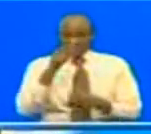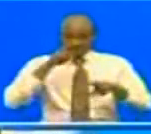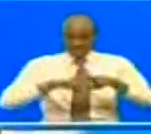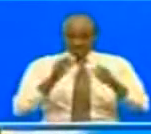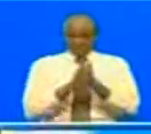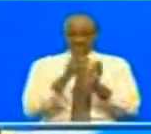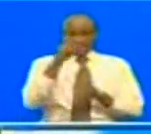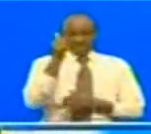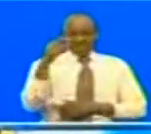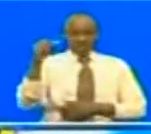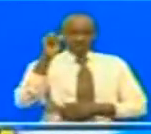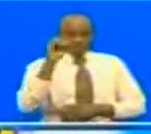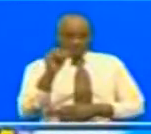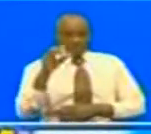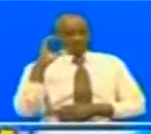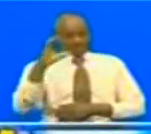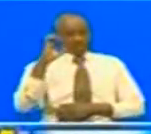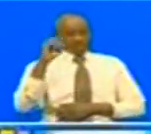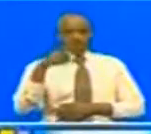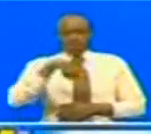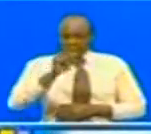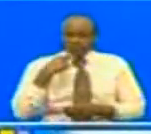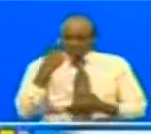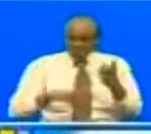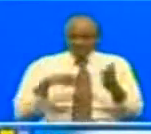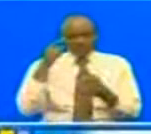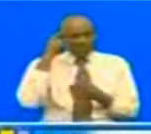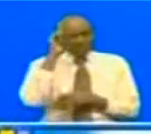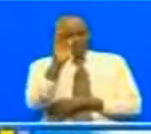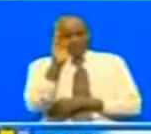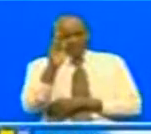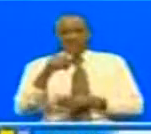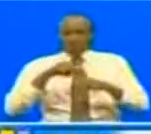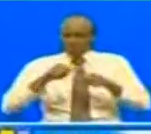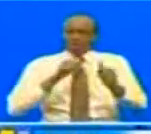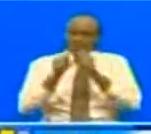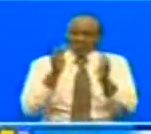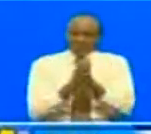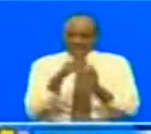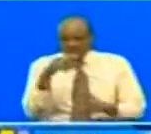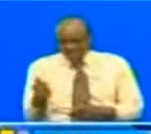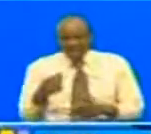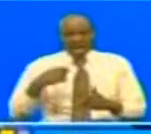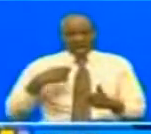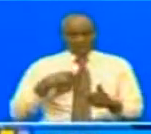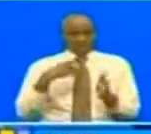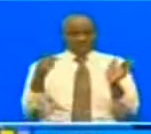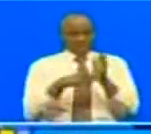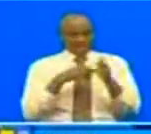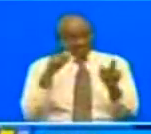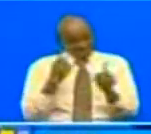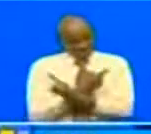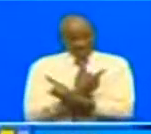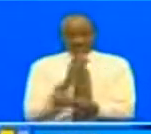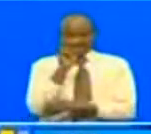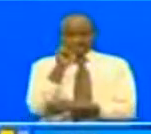Diageo's CEO, Ivan Menezes, to pick his brain on what it takes to stay competitive and what opportunities the company sees in